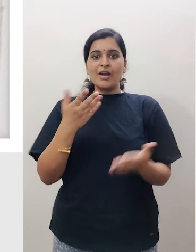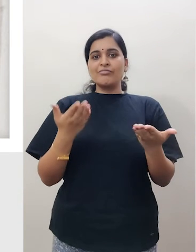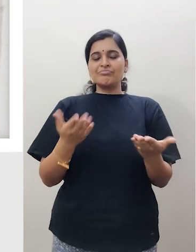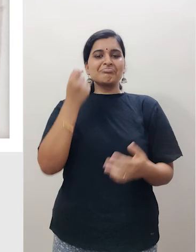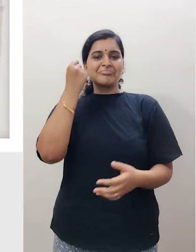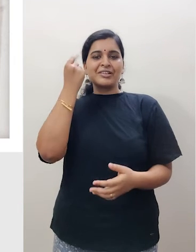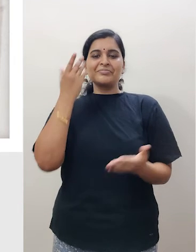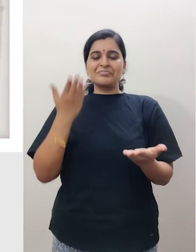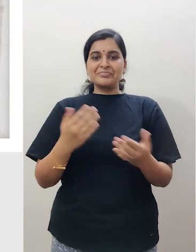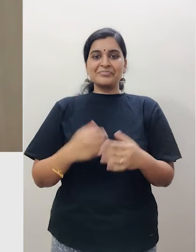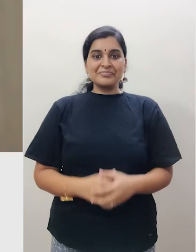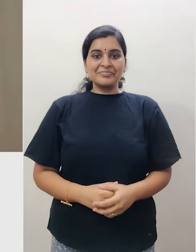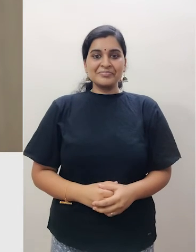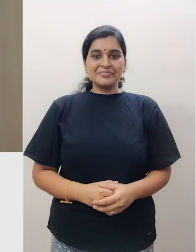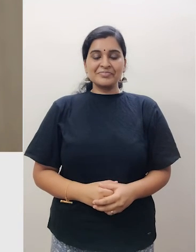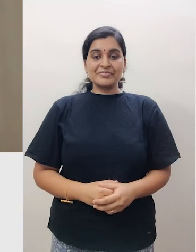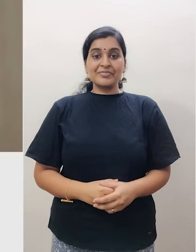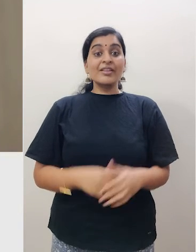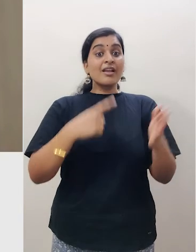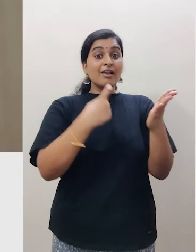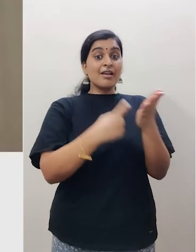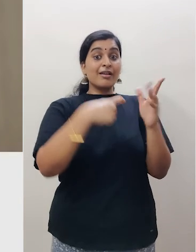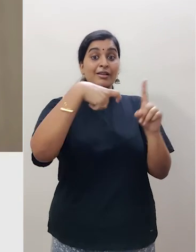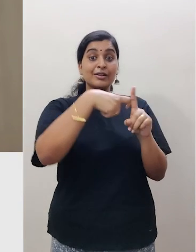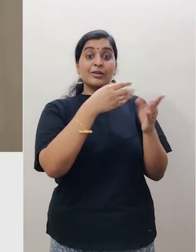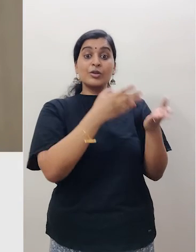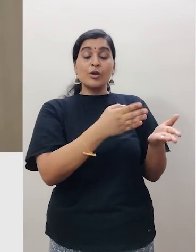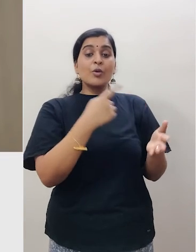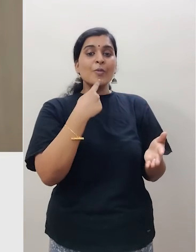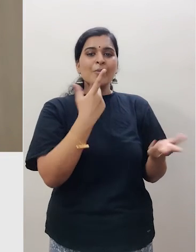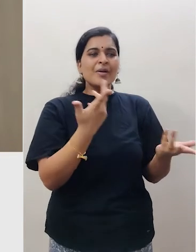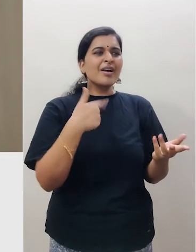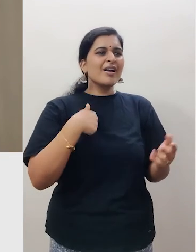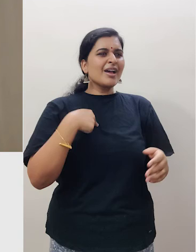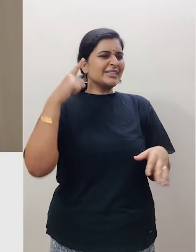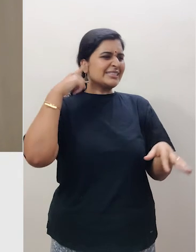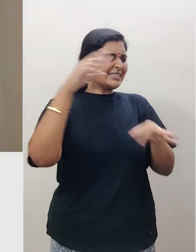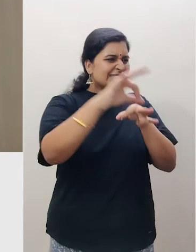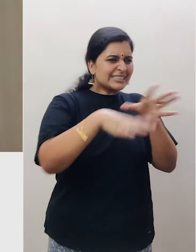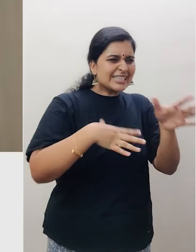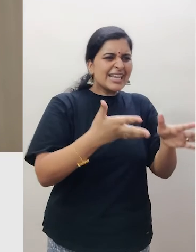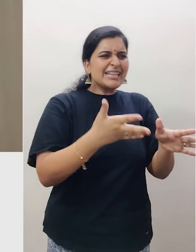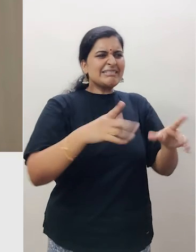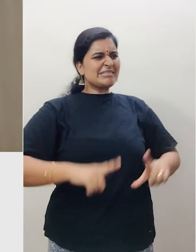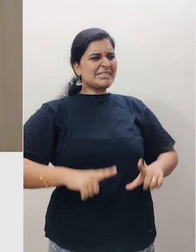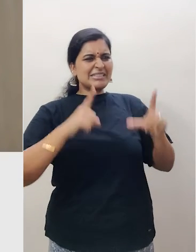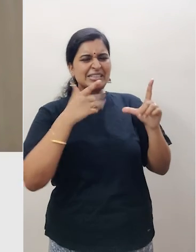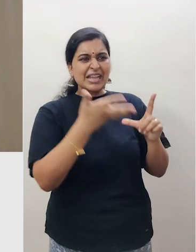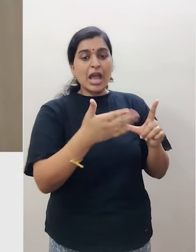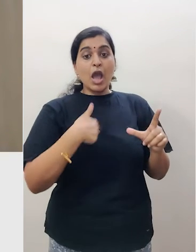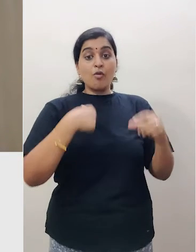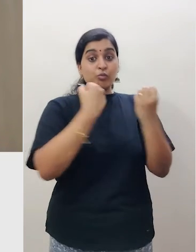example. While Ram Kumar addresses the throes of urban life in post-colonial India, Bhatt's